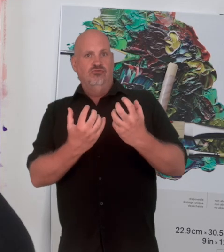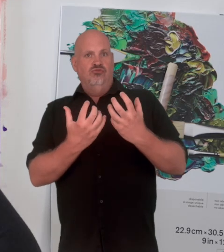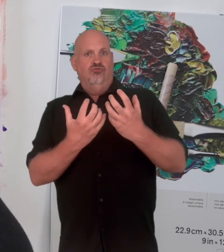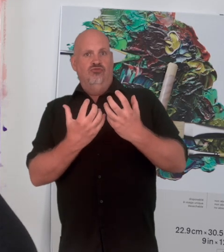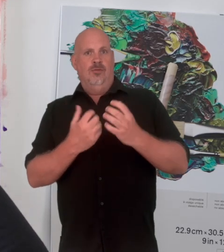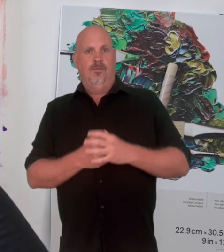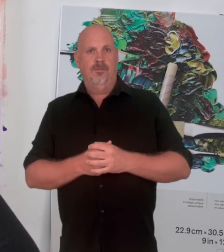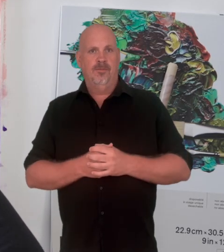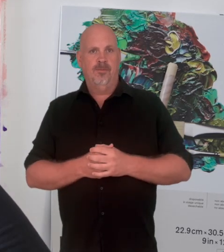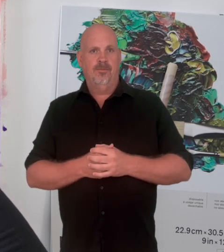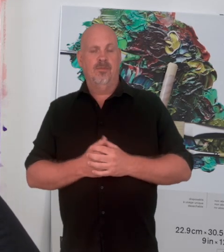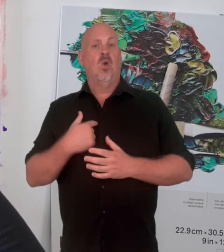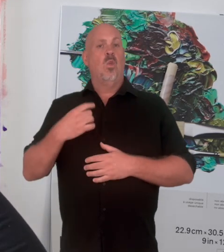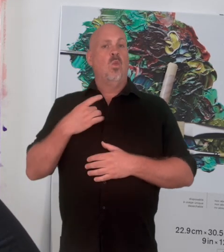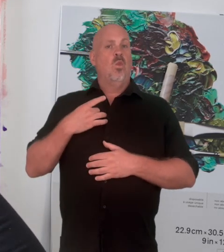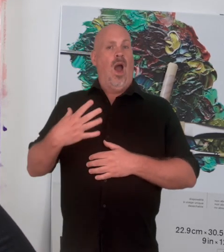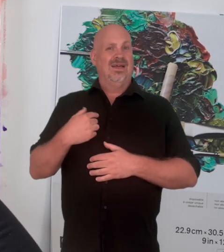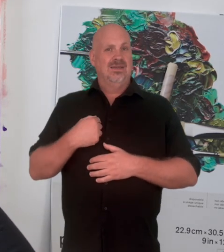highlights around it.